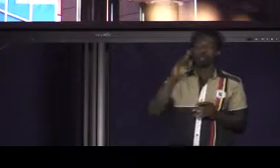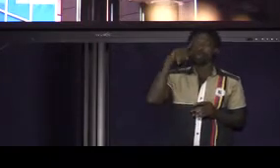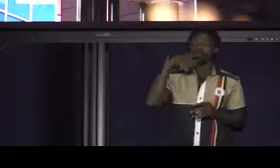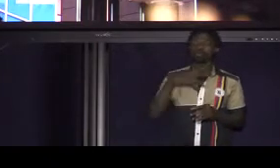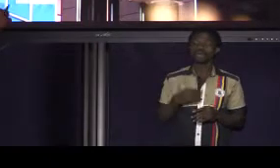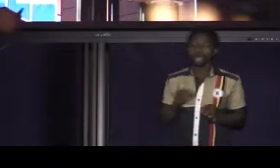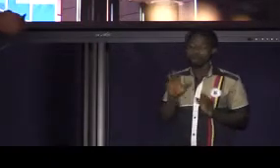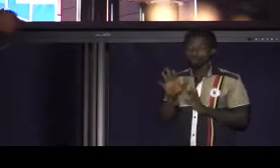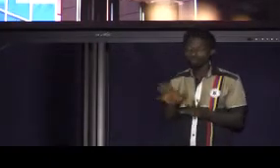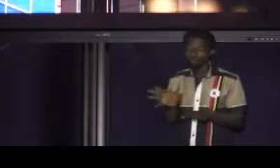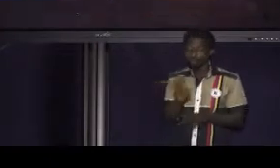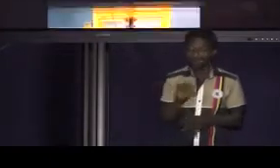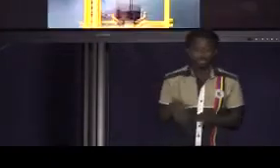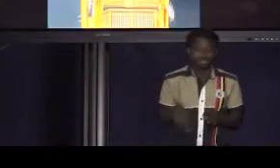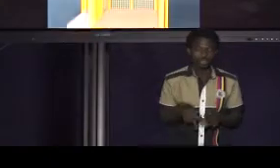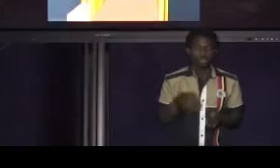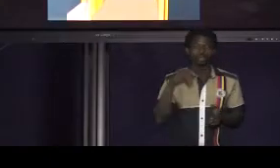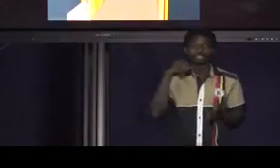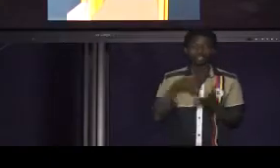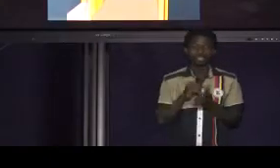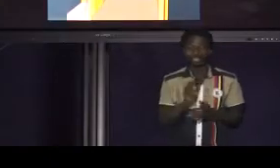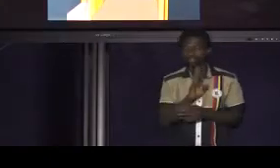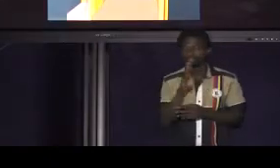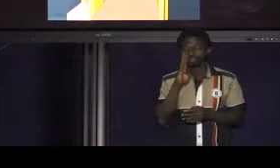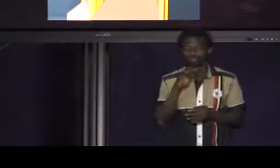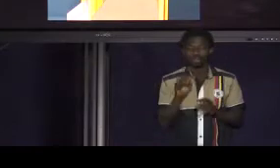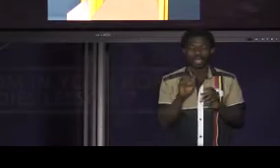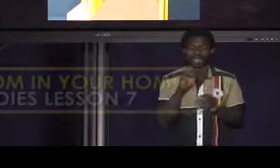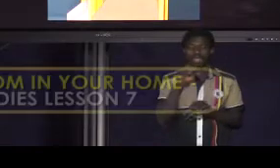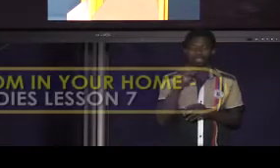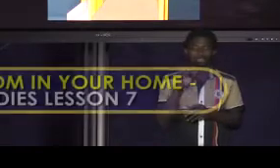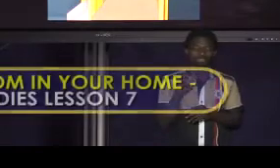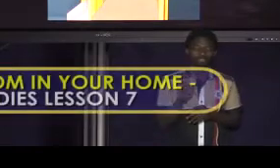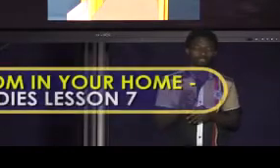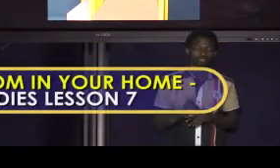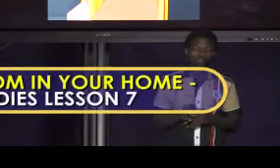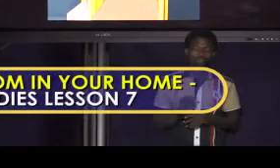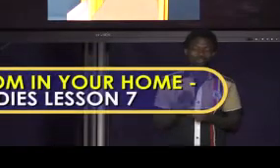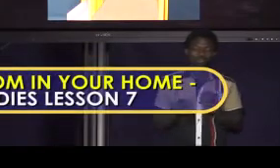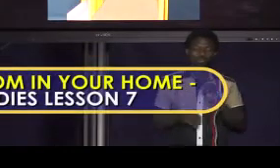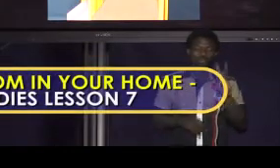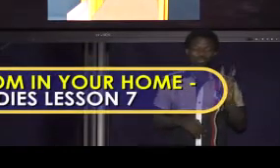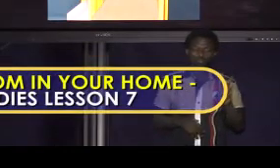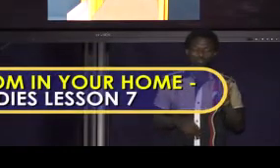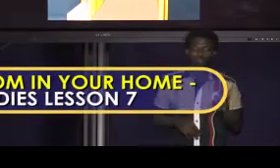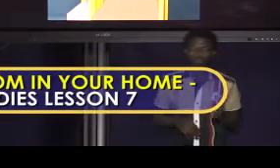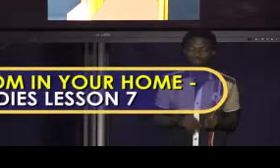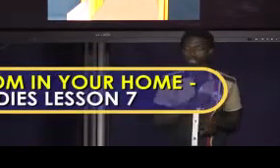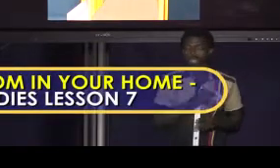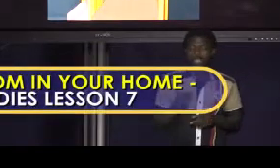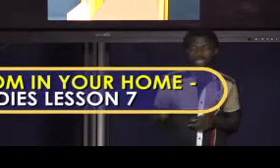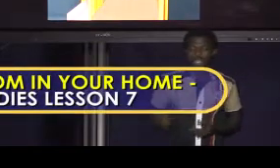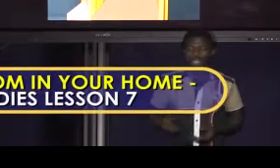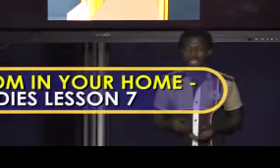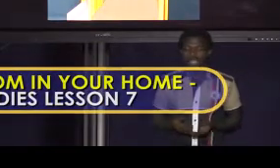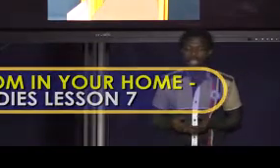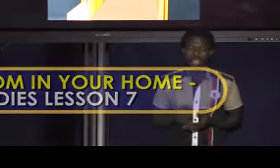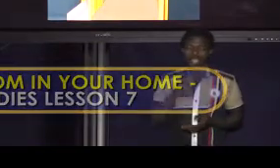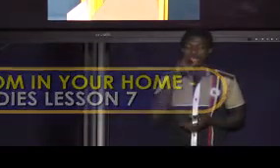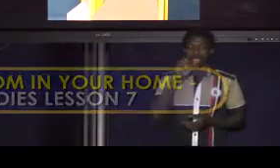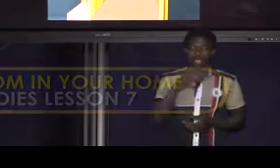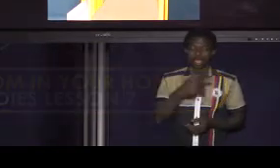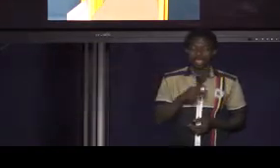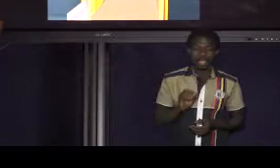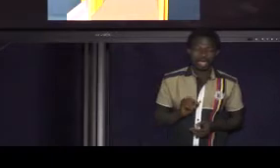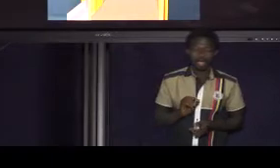applied in elevators. Now the second one is a cargo lift uses pulley to hoist heavy items to